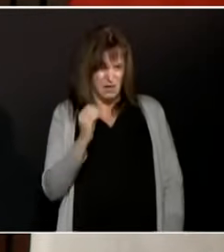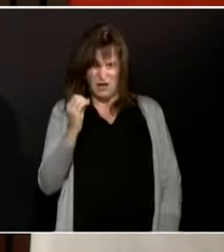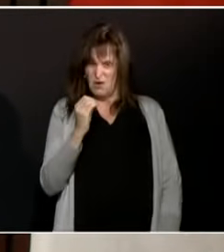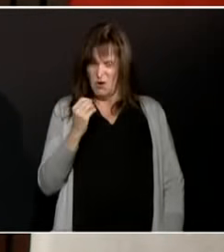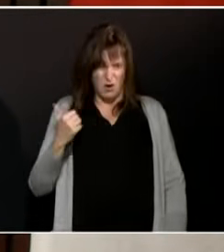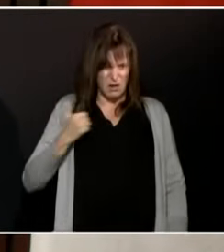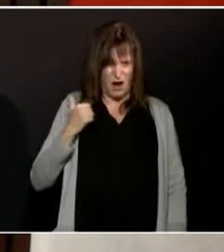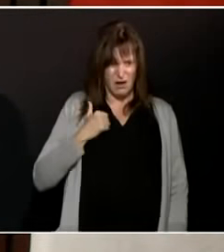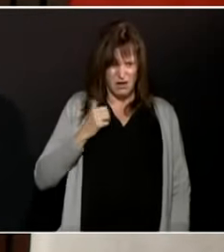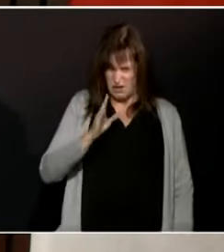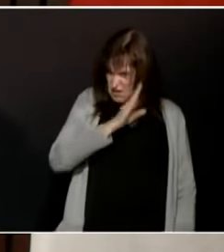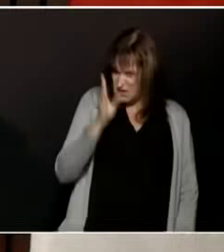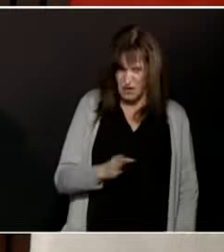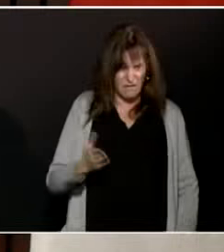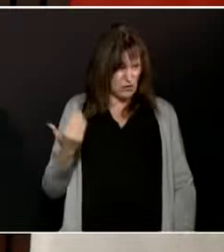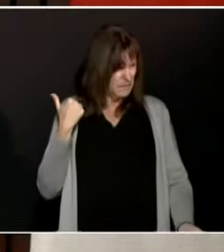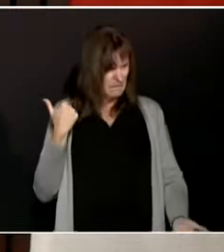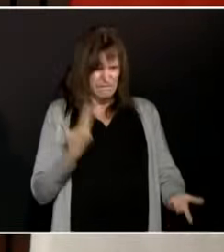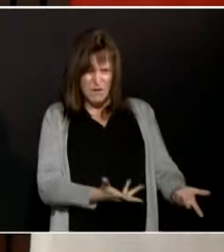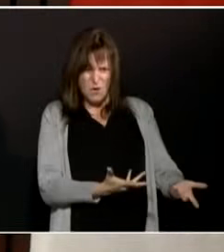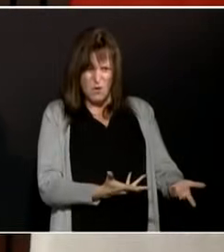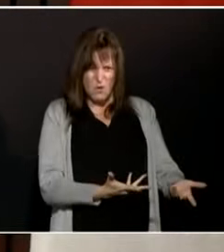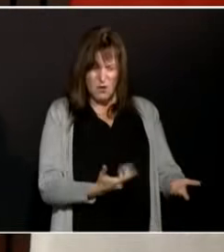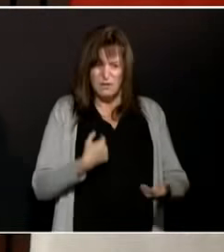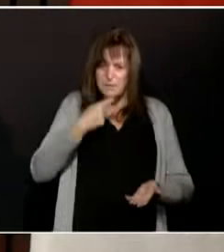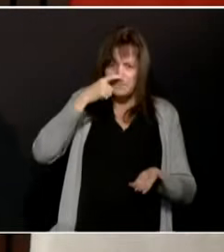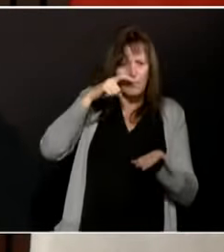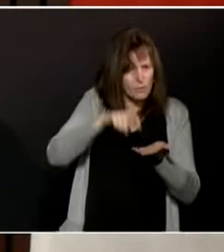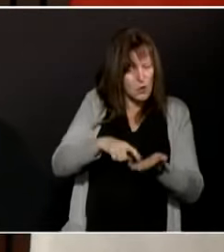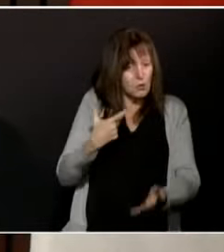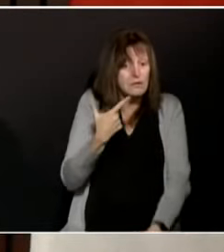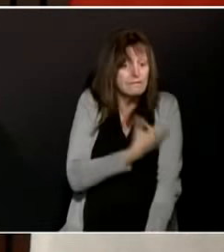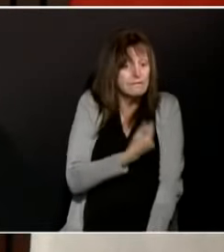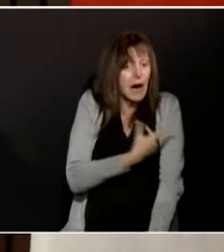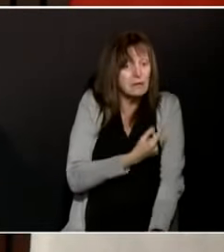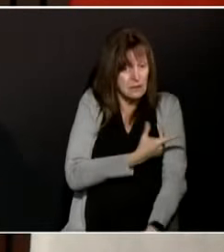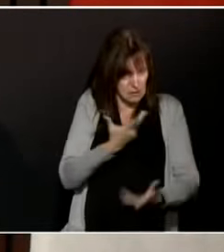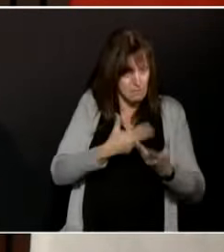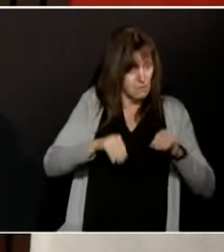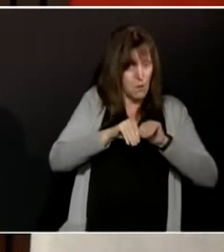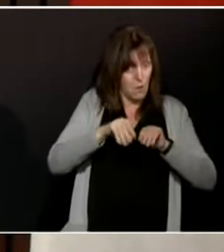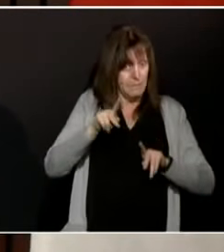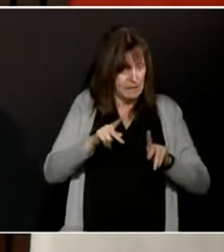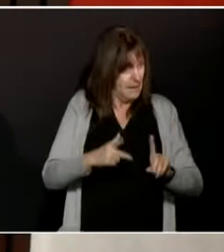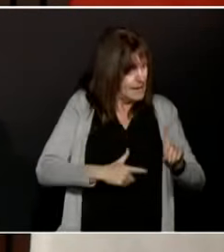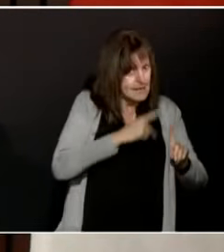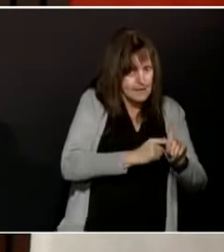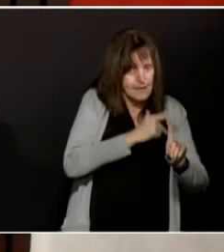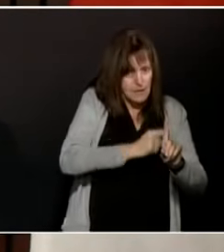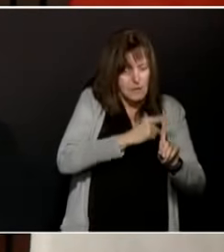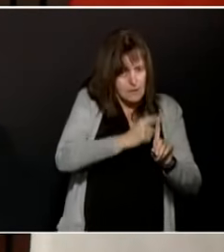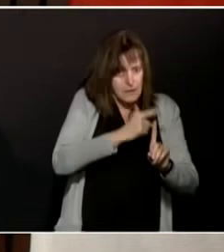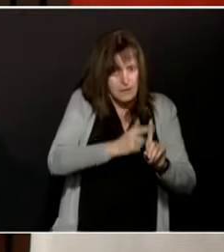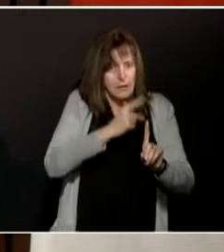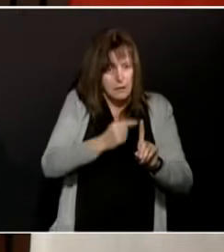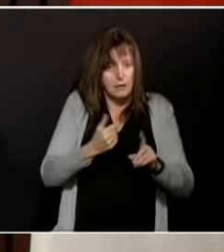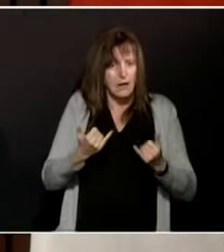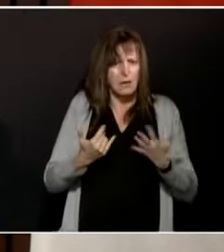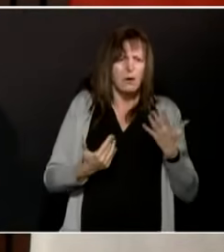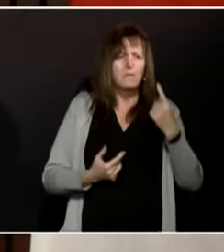what is happening with vaccination. More people are getting vaccinated. We're about a quarter of the way through now the province's